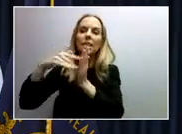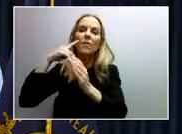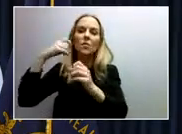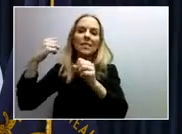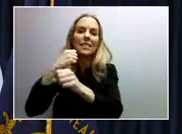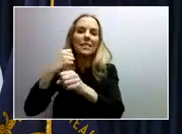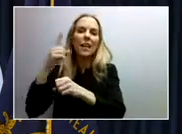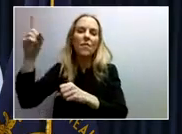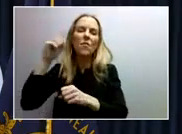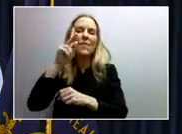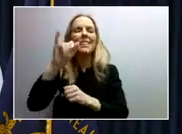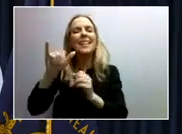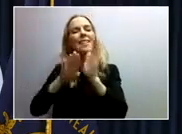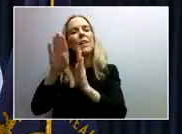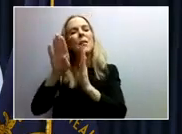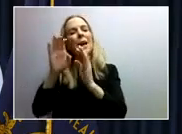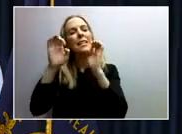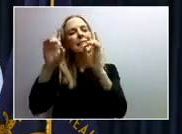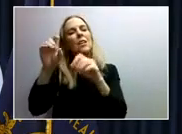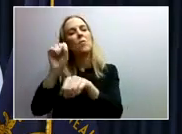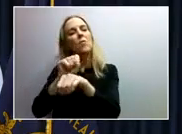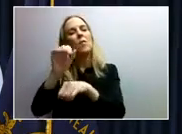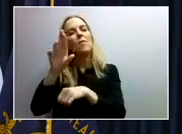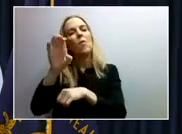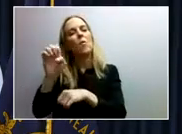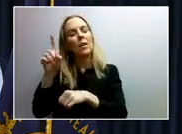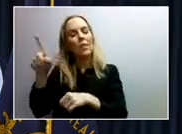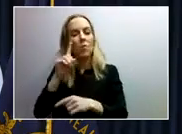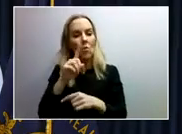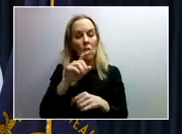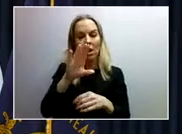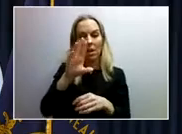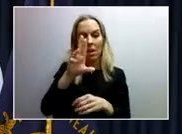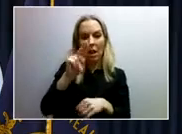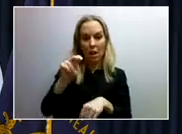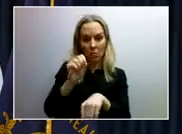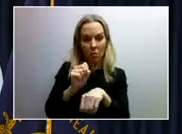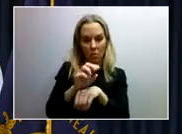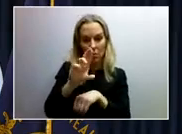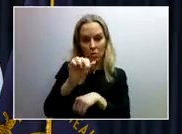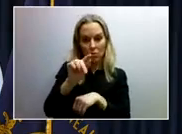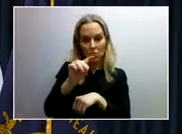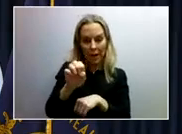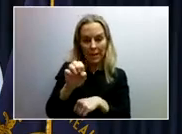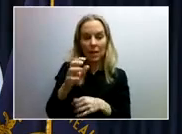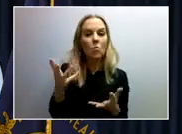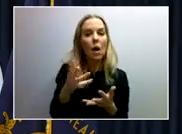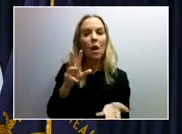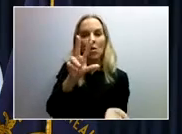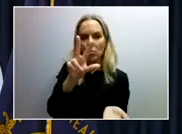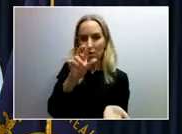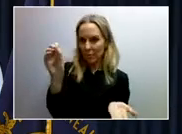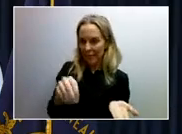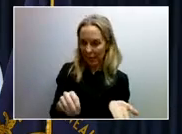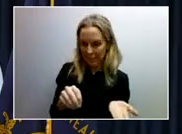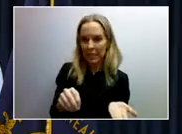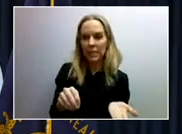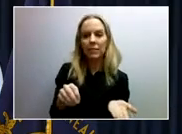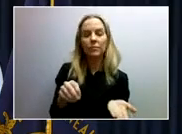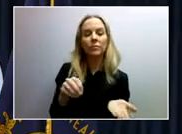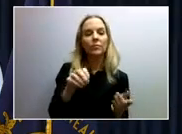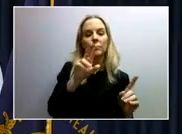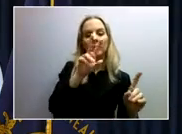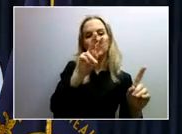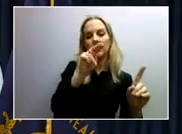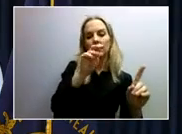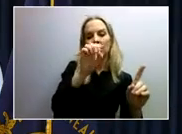Workforce Development Cabinet, the unadjusted unemployment rate for our state was just 3% in November of